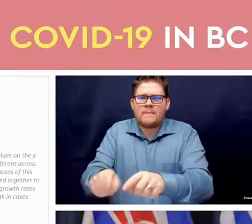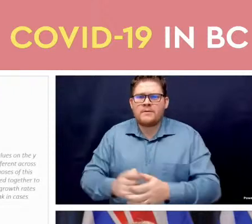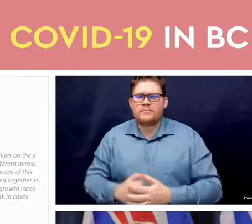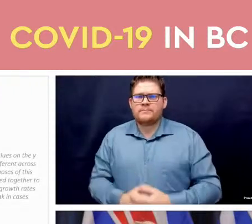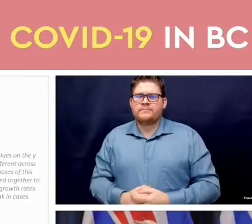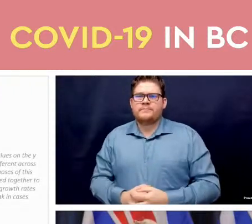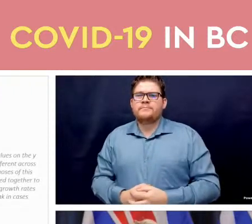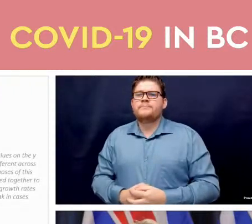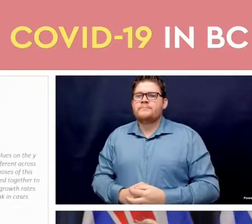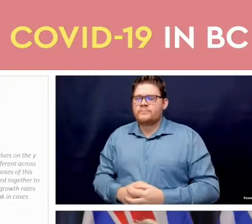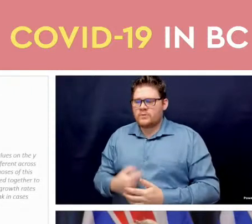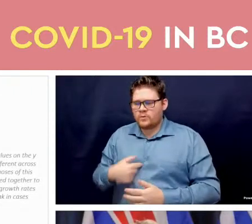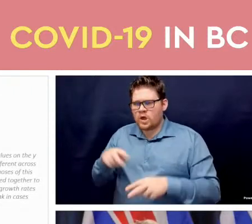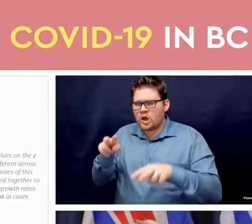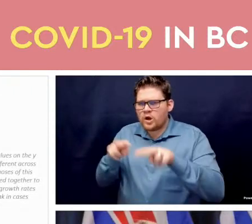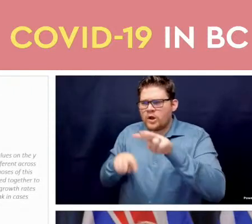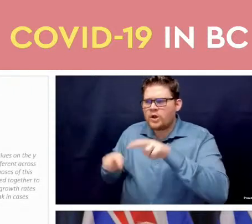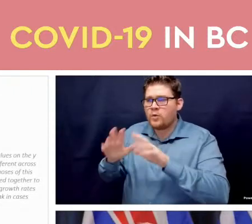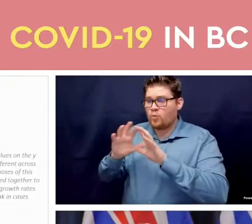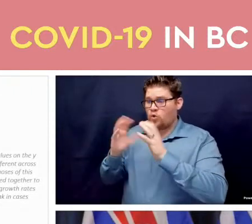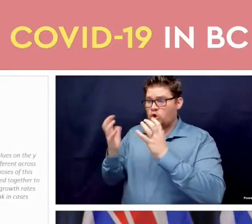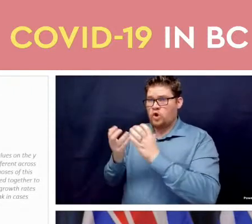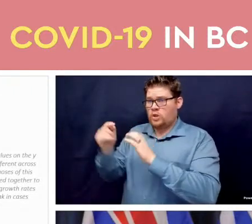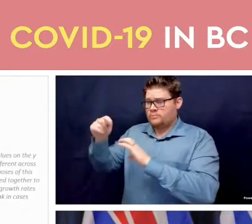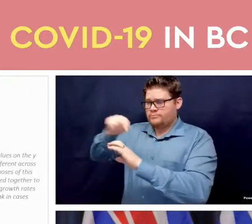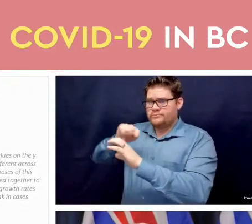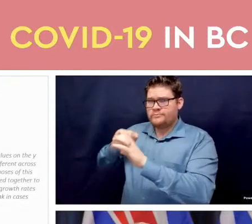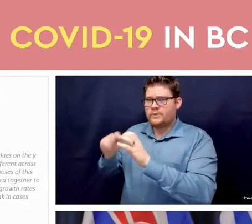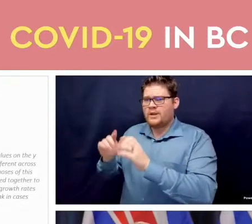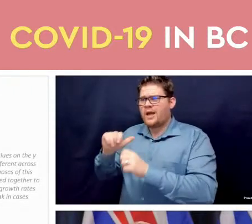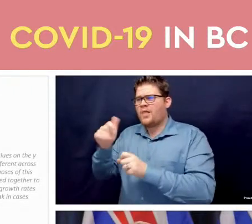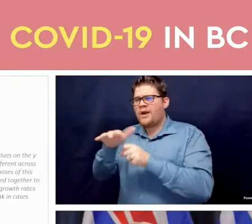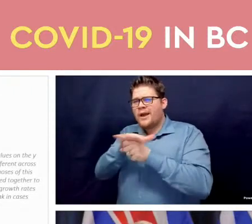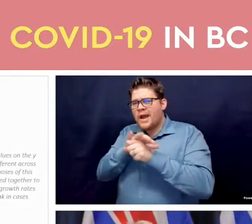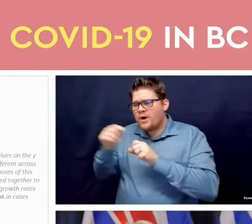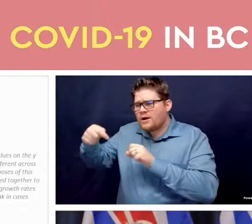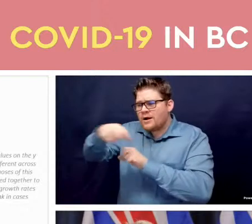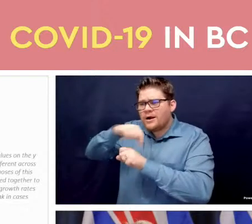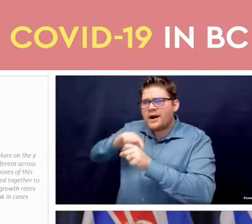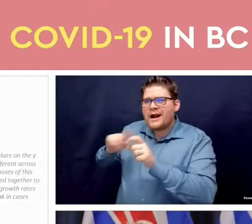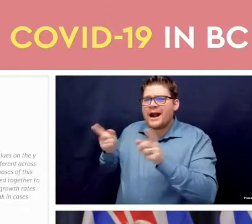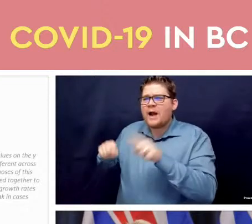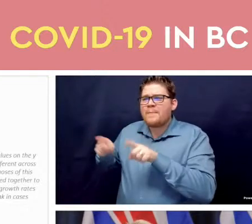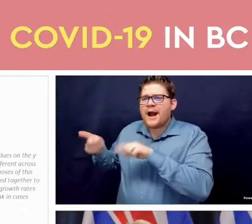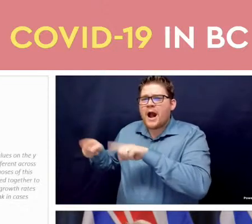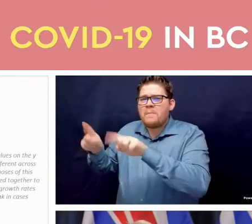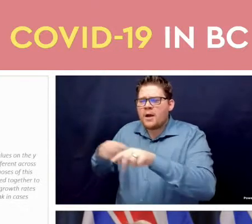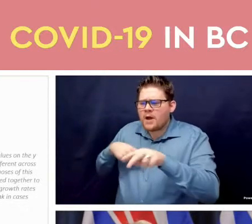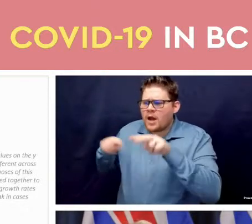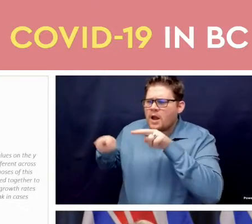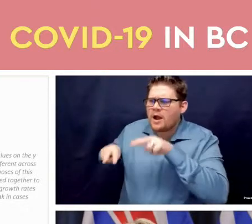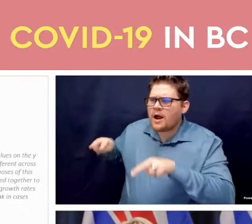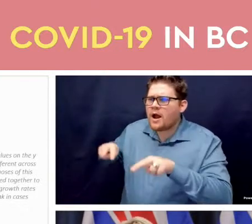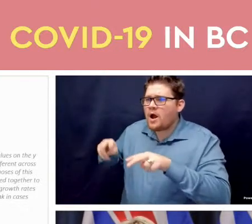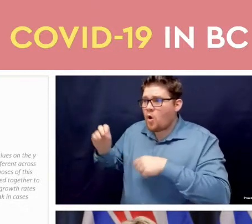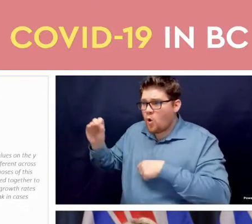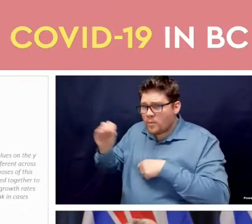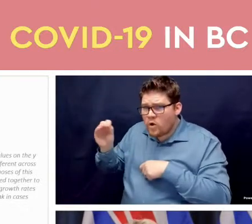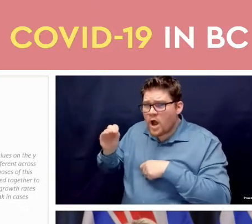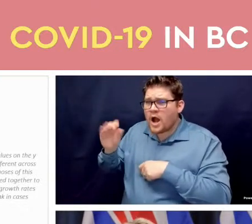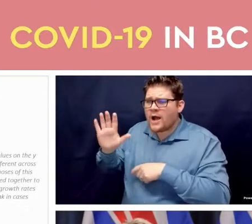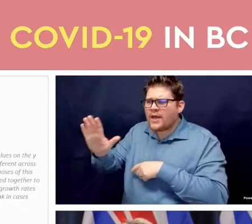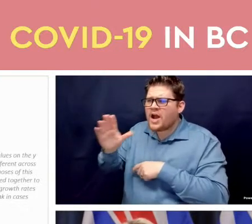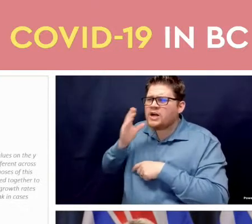is how is our trajectory comparing to other jurisdictions where Omicron has become the dominant variant in a